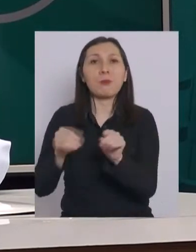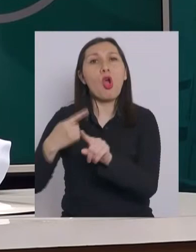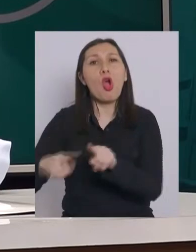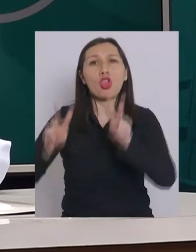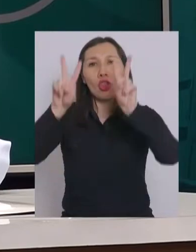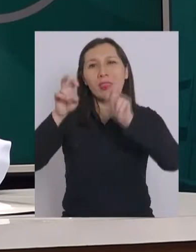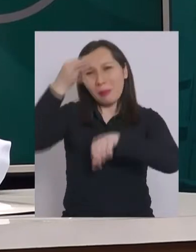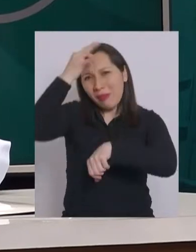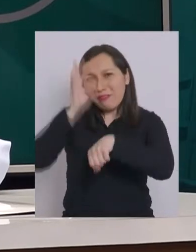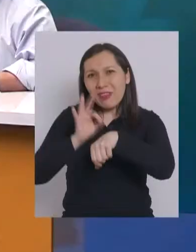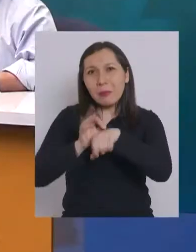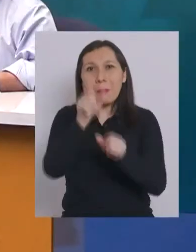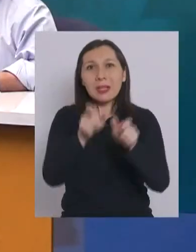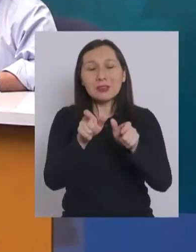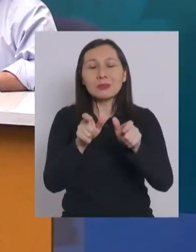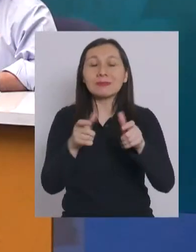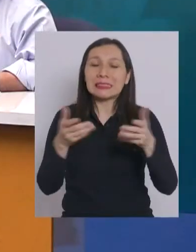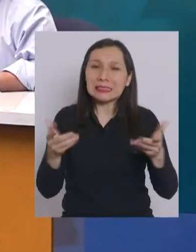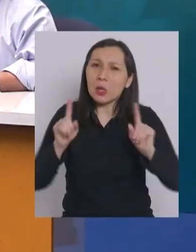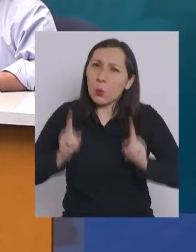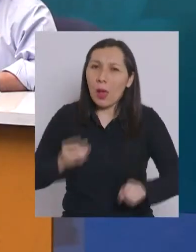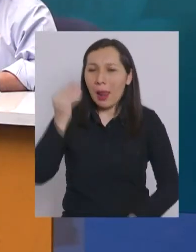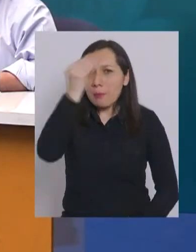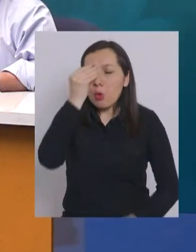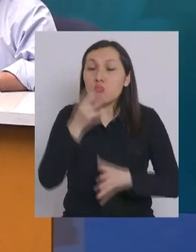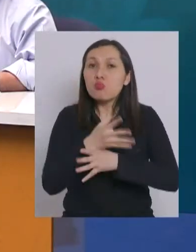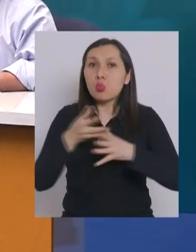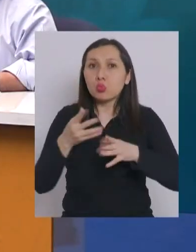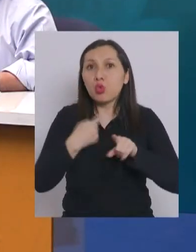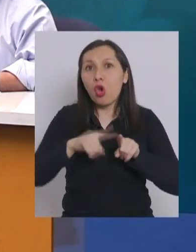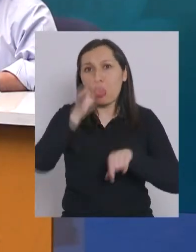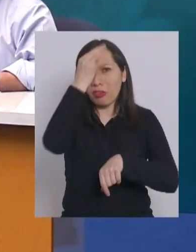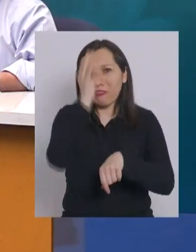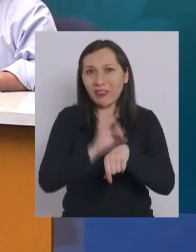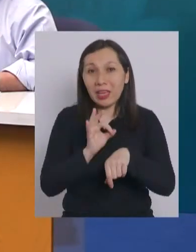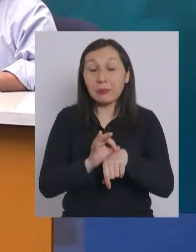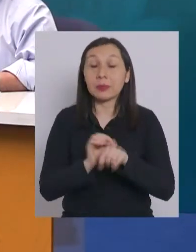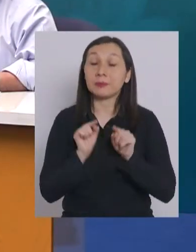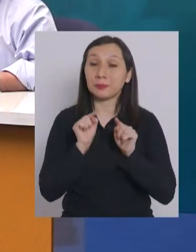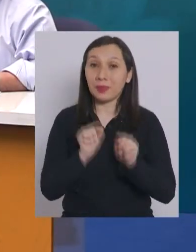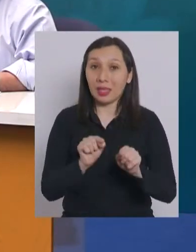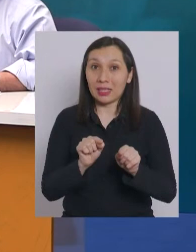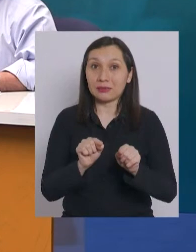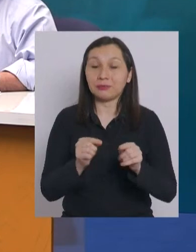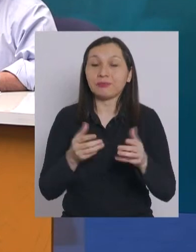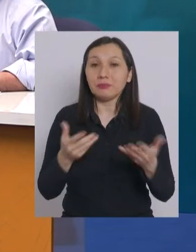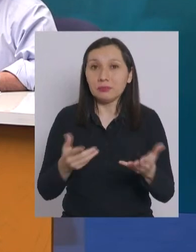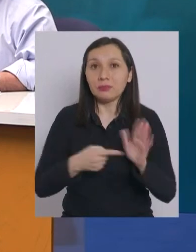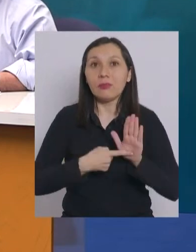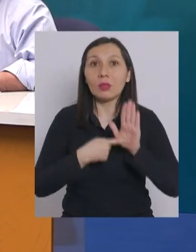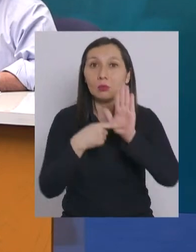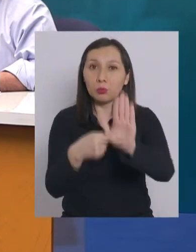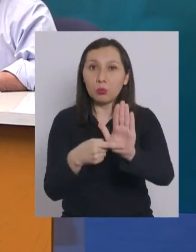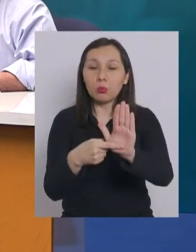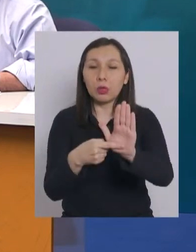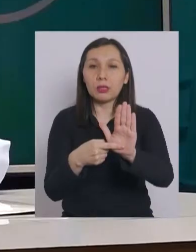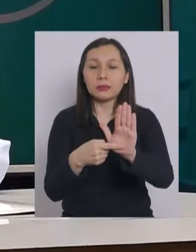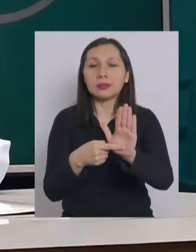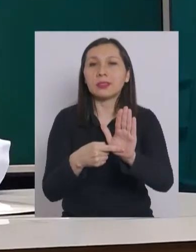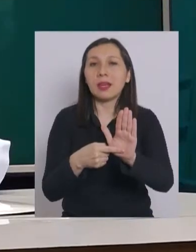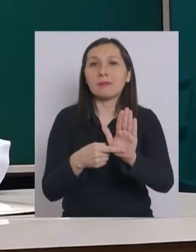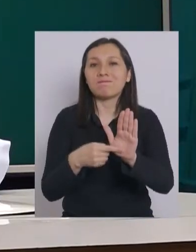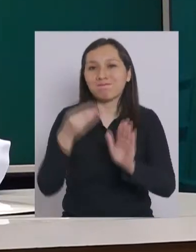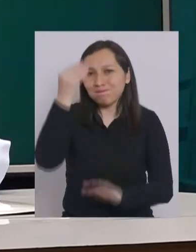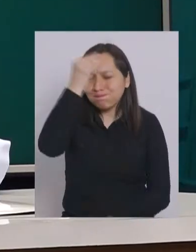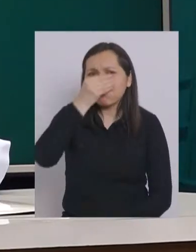pandemic has forced us to put aside some healthcare for our citizens.